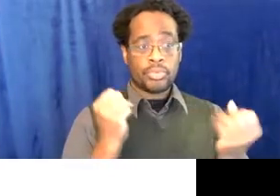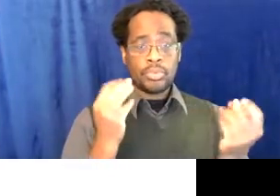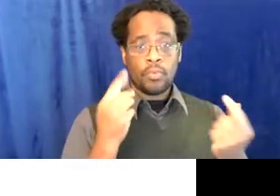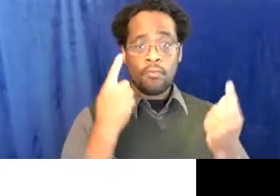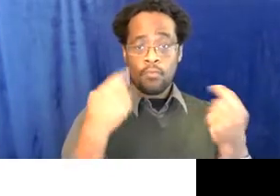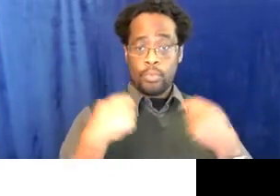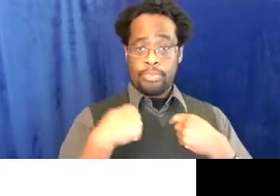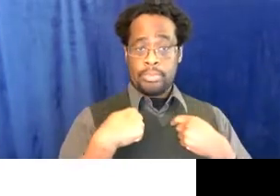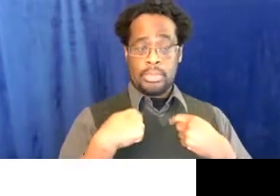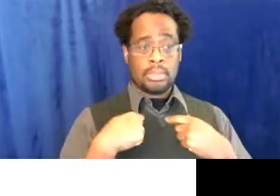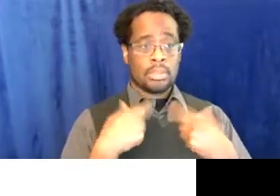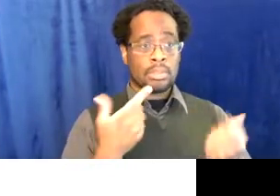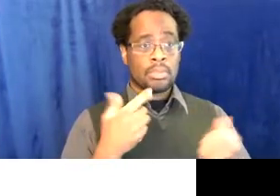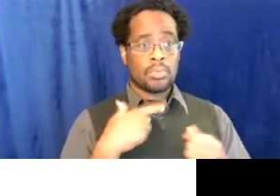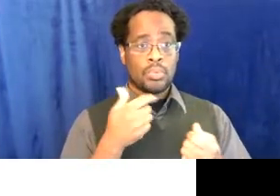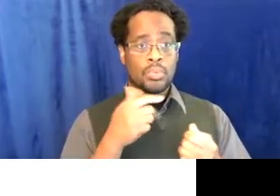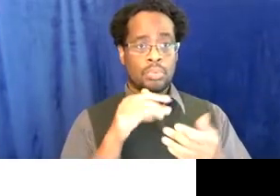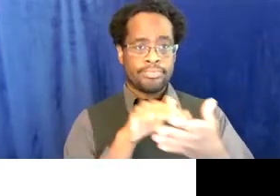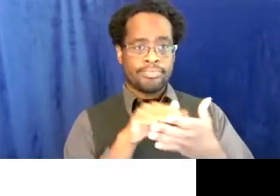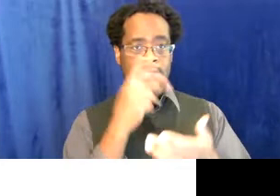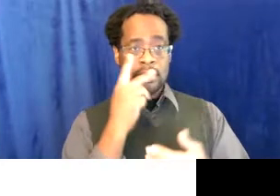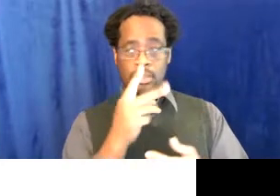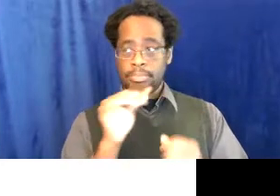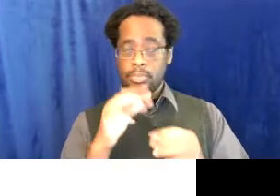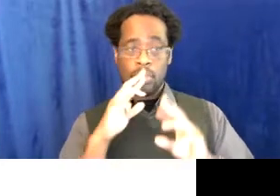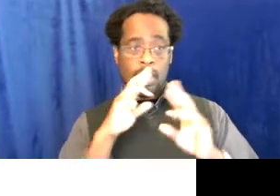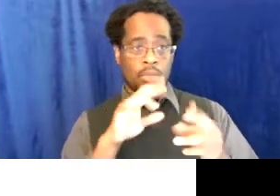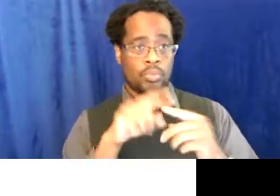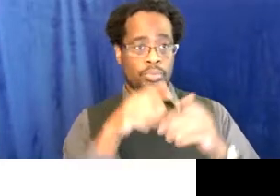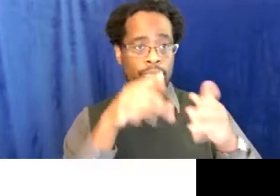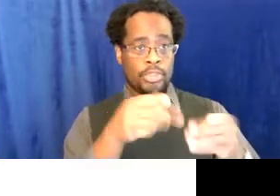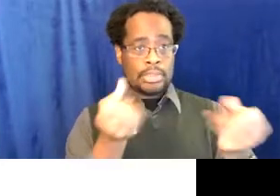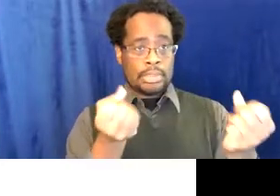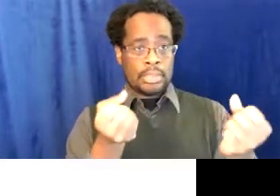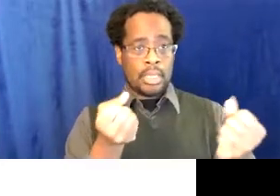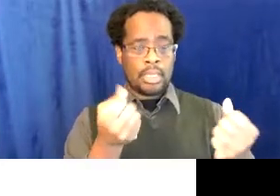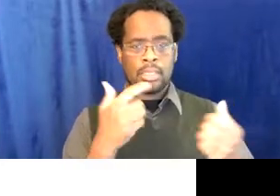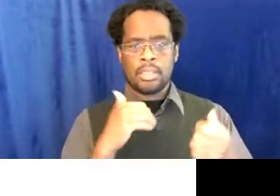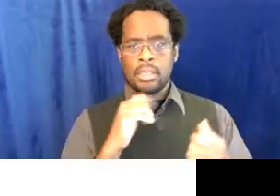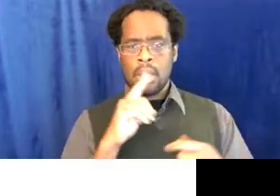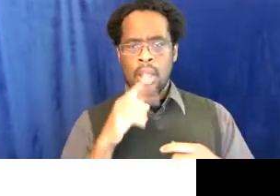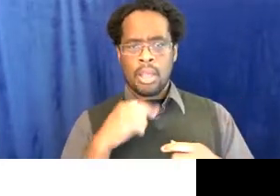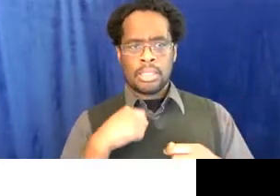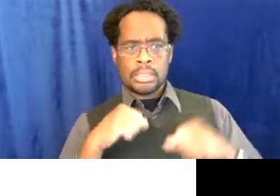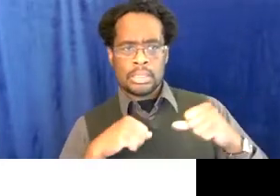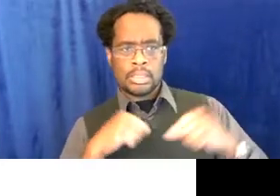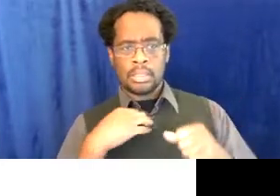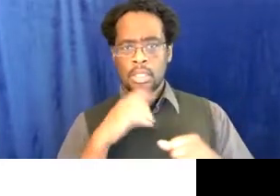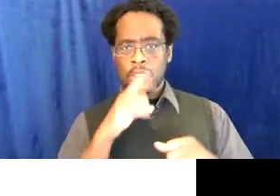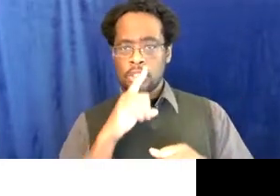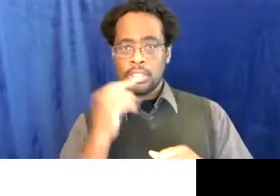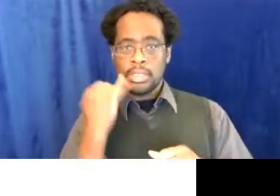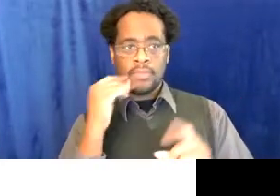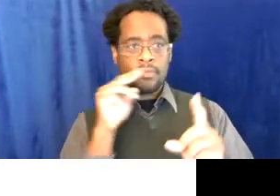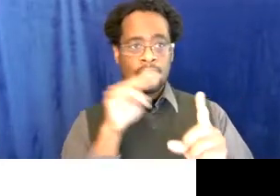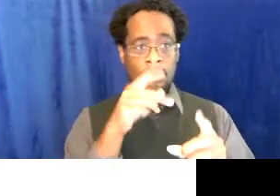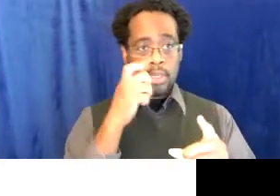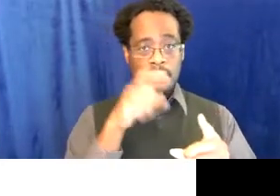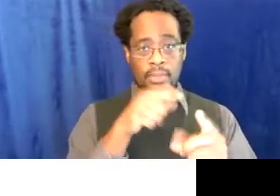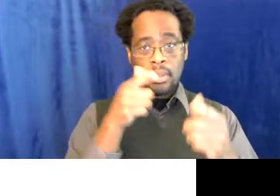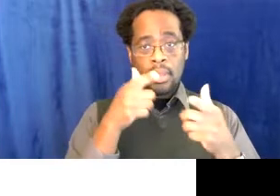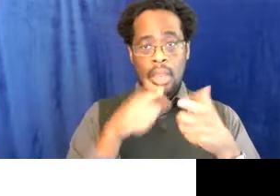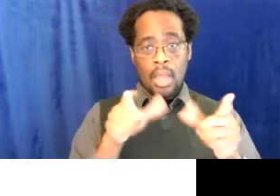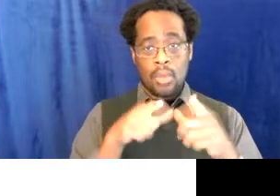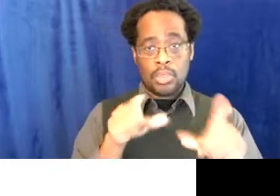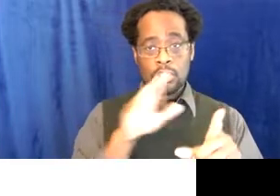difficult to take the person away from the signs and the sign language that is happening. So if you see someone signing and you start